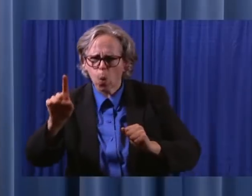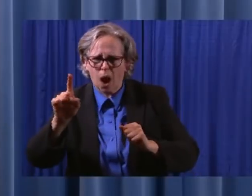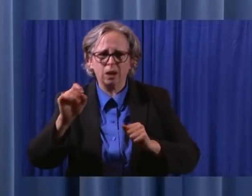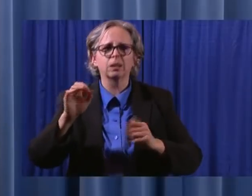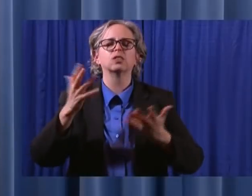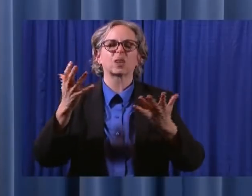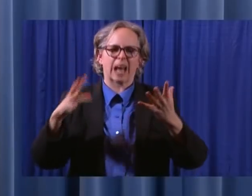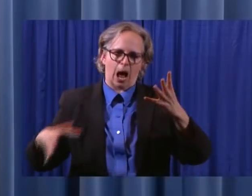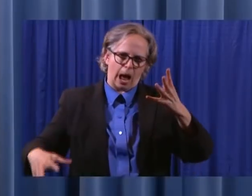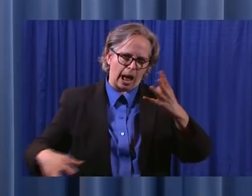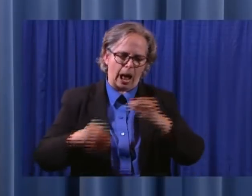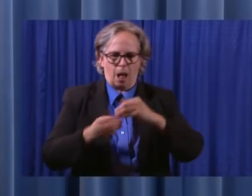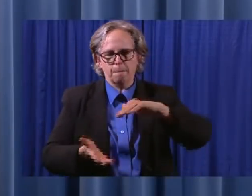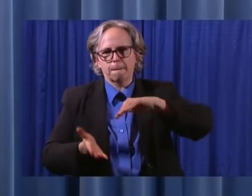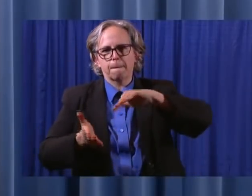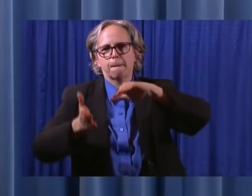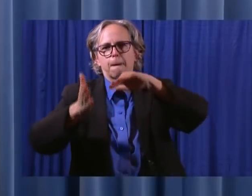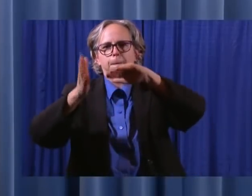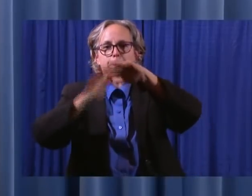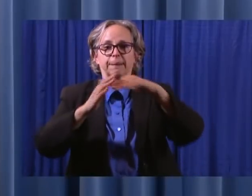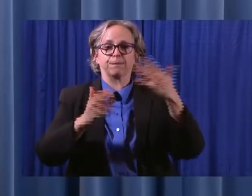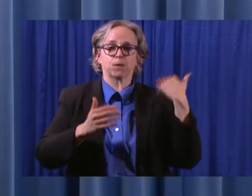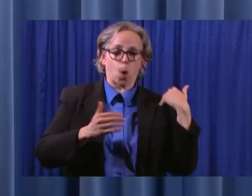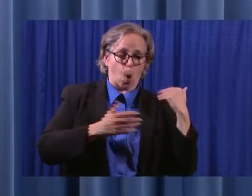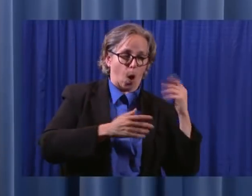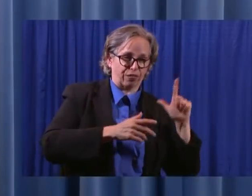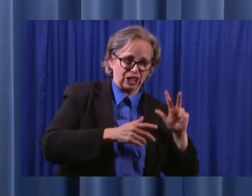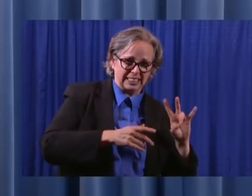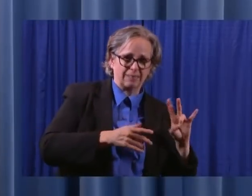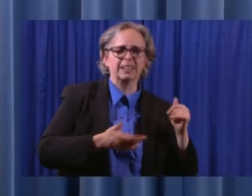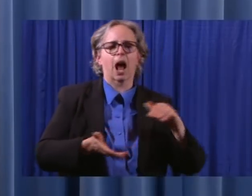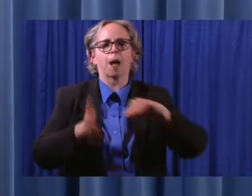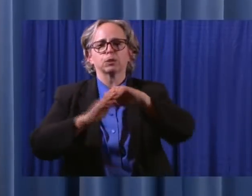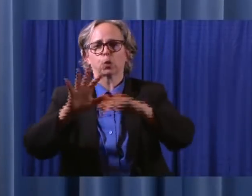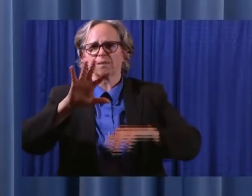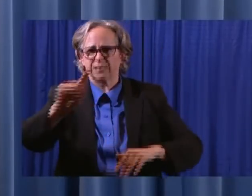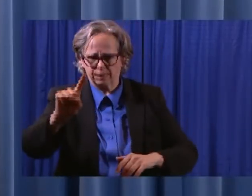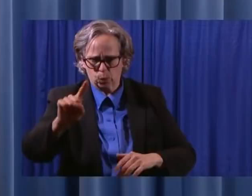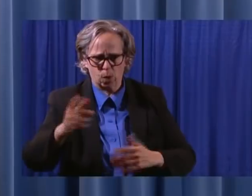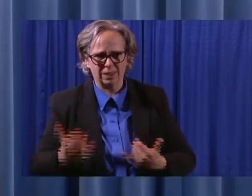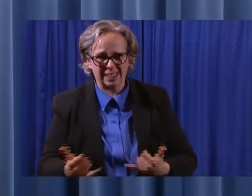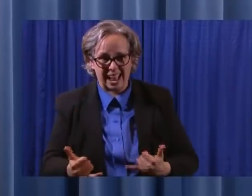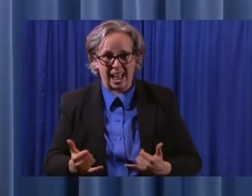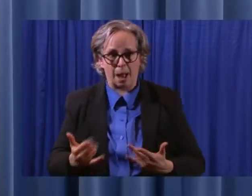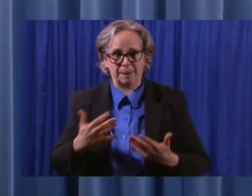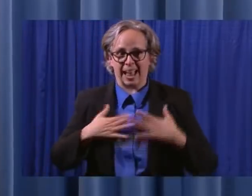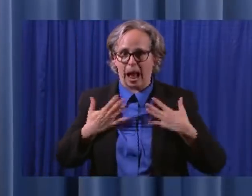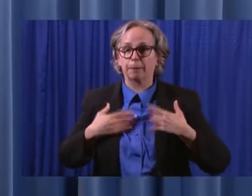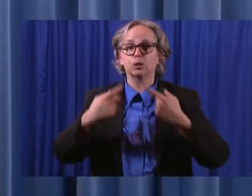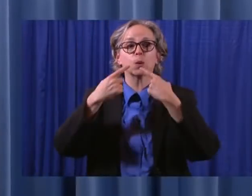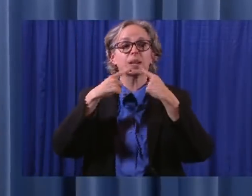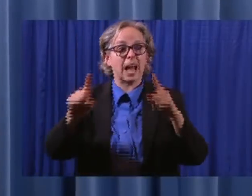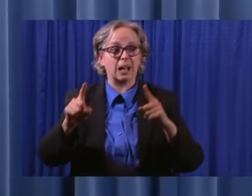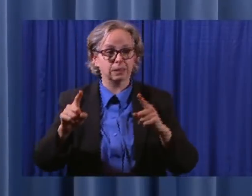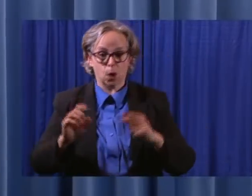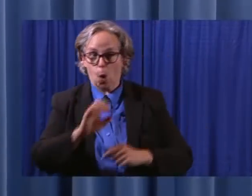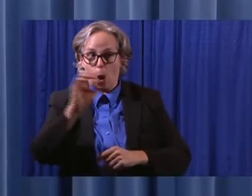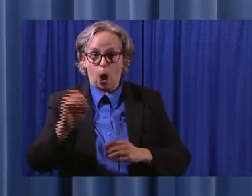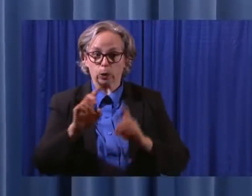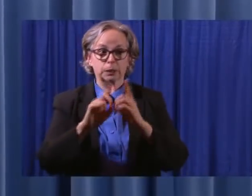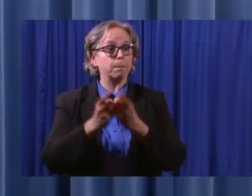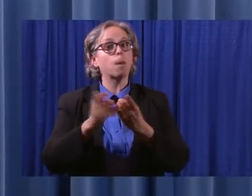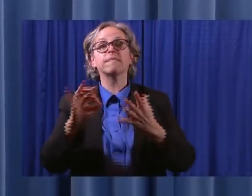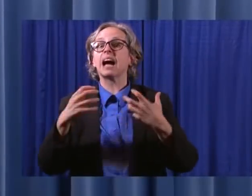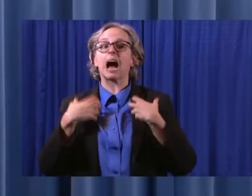Ohio. Ohio AIRS expanded these services in March, and today I'm happy to announce that the Ohio Department of Health will